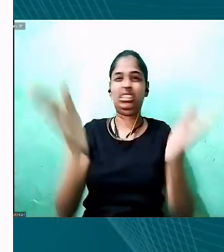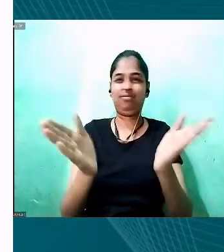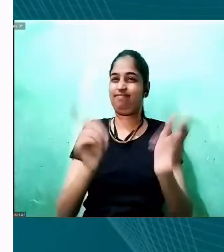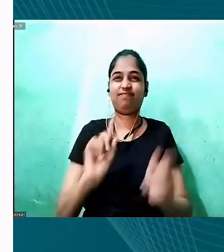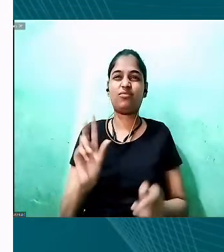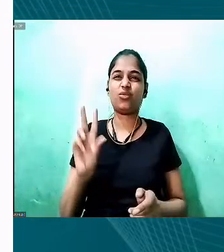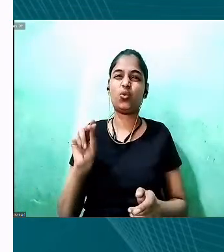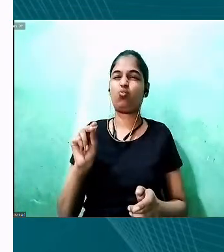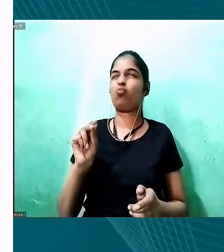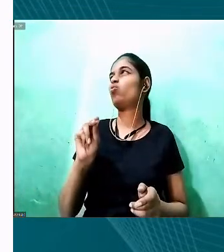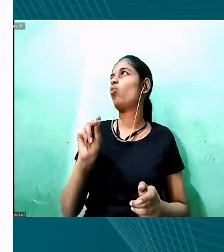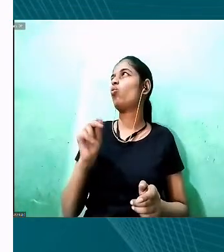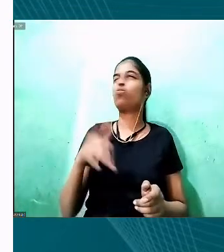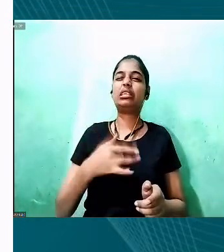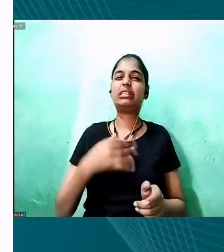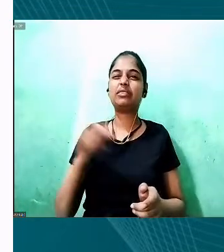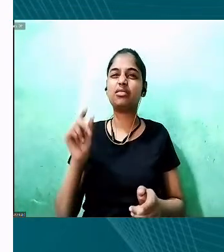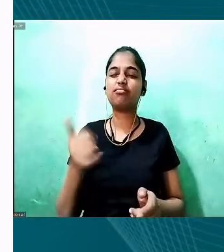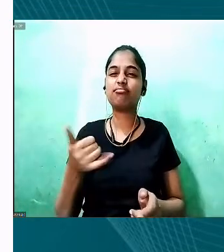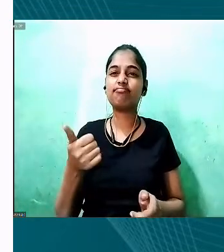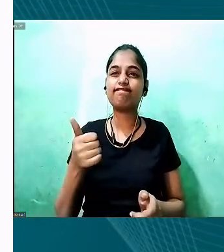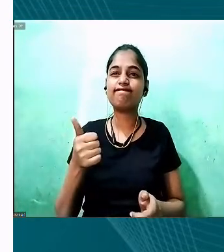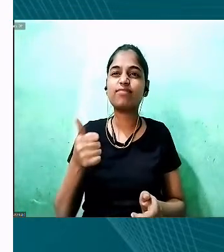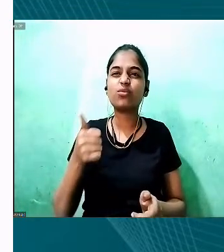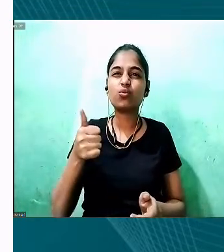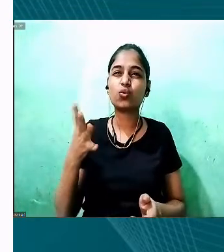and keep it with himself.